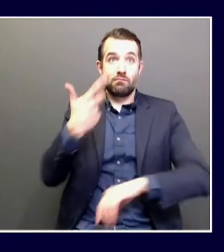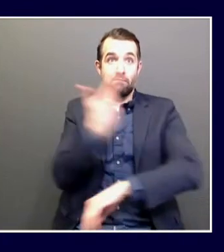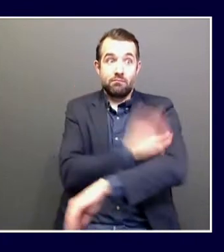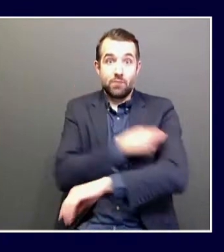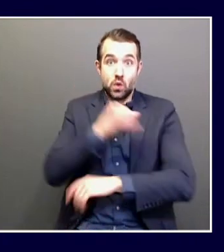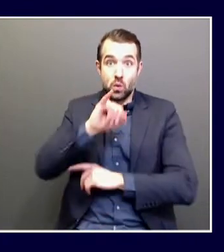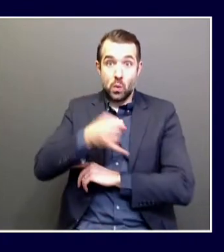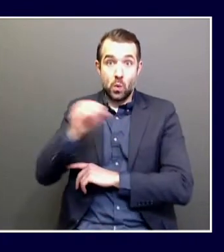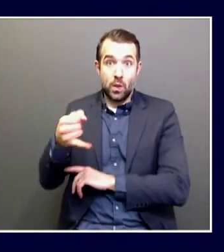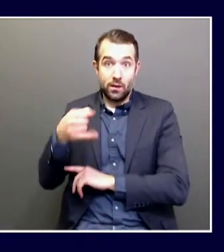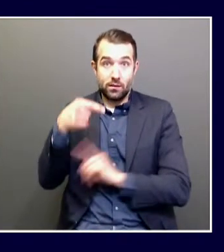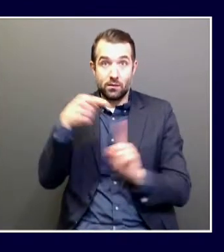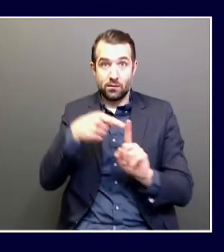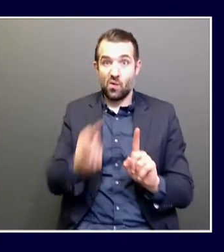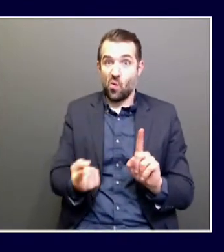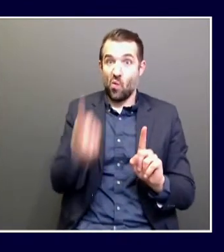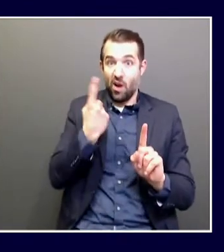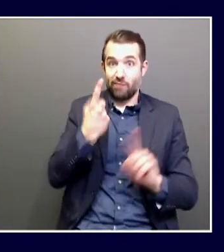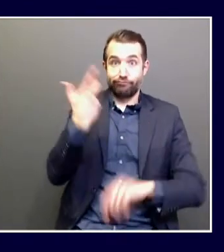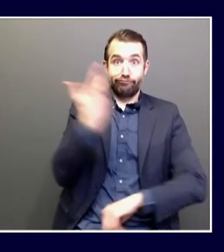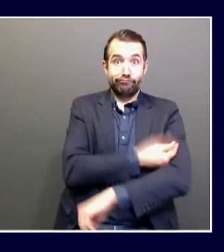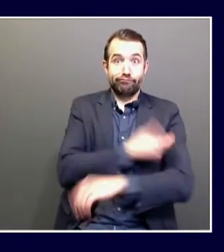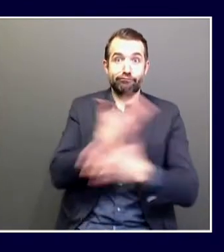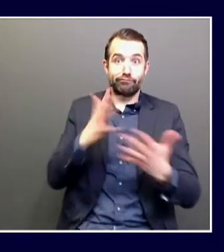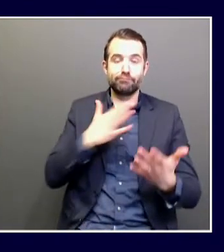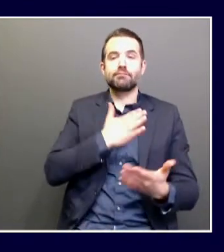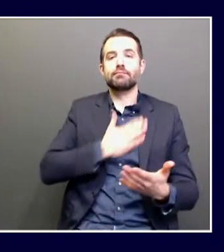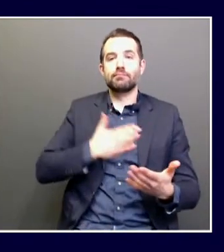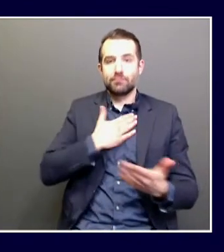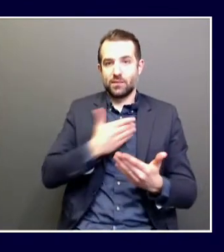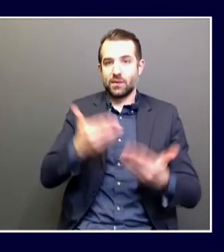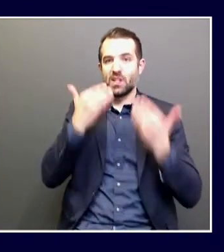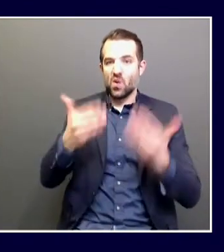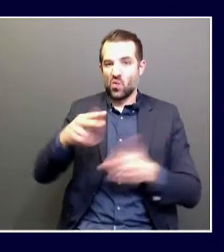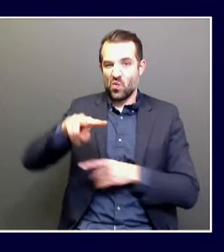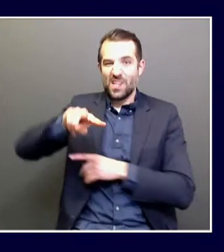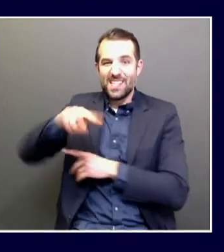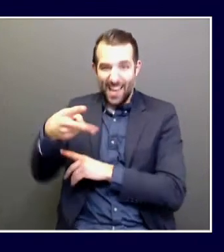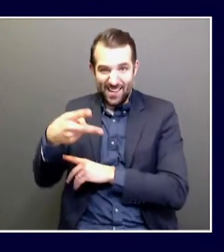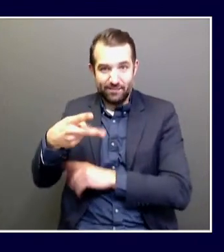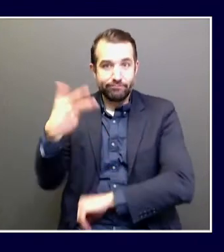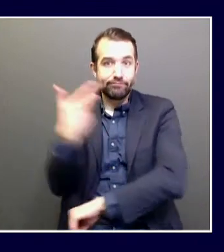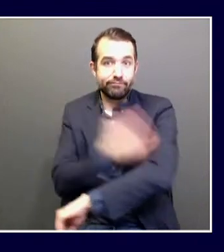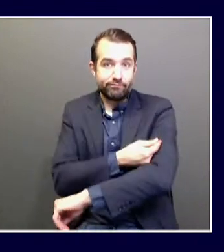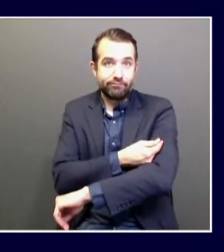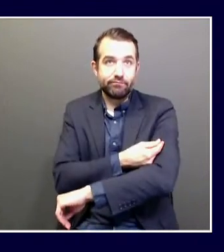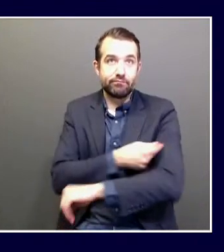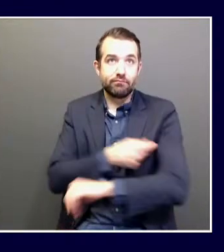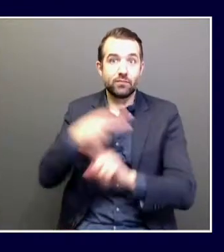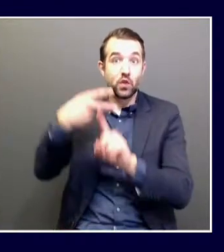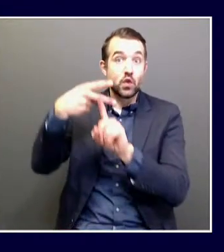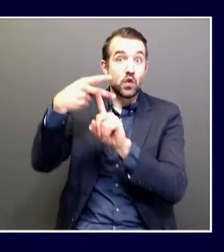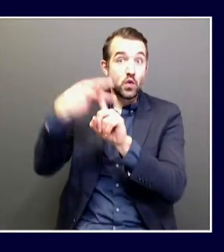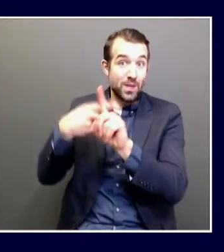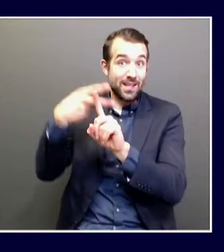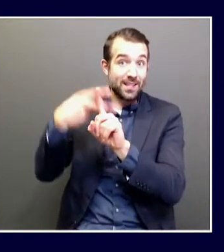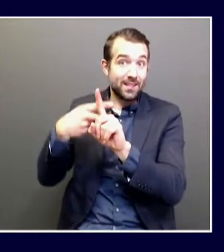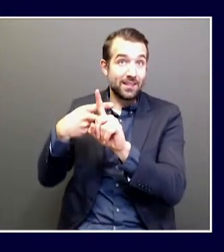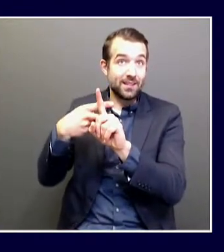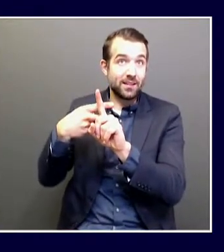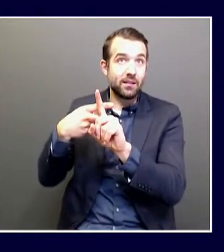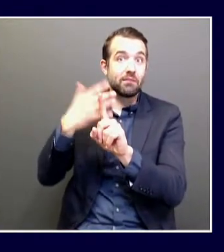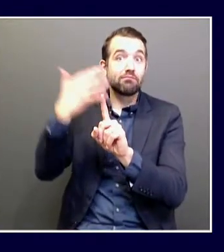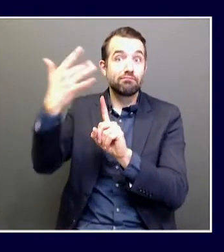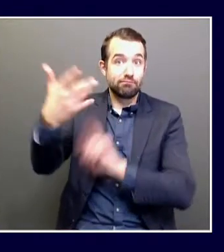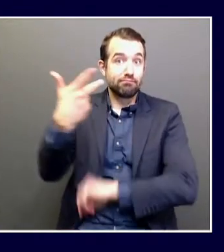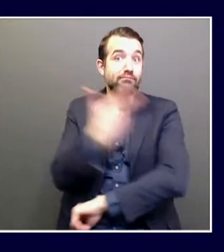shot of either J&J, Pfizer, or Moderna 2 months after their first shot. But this change, going from 6 months to